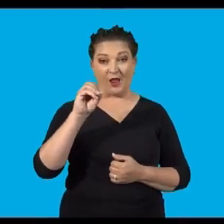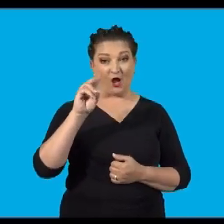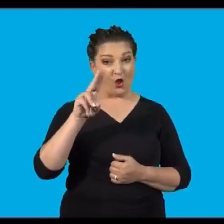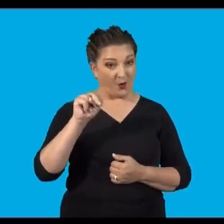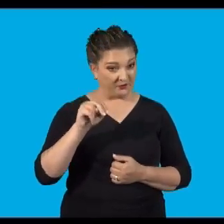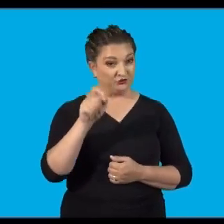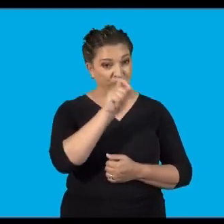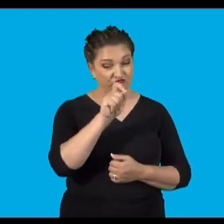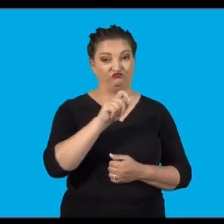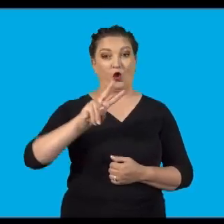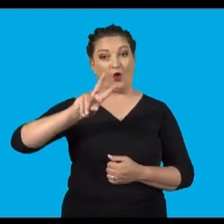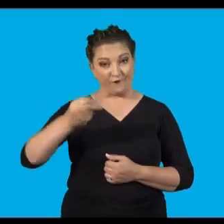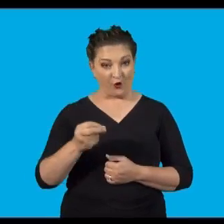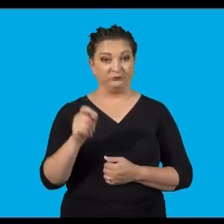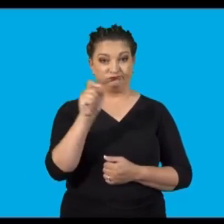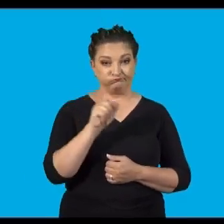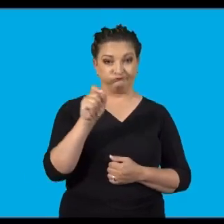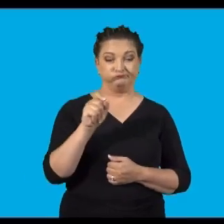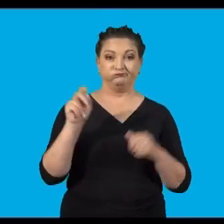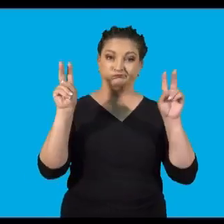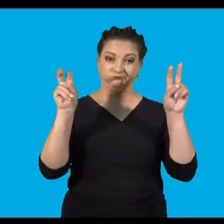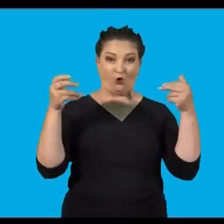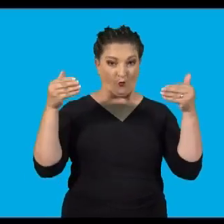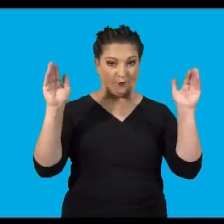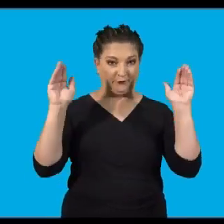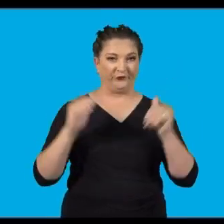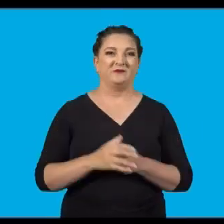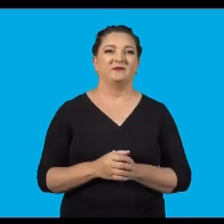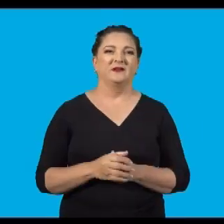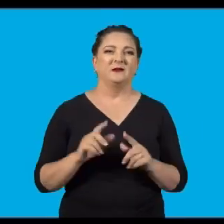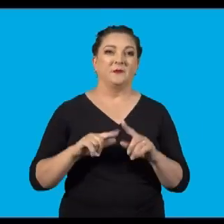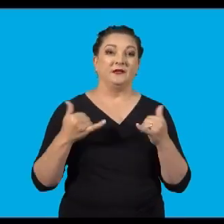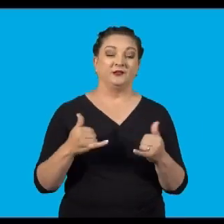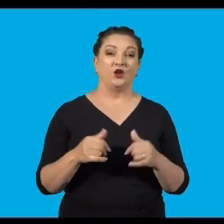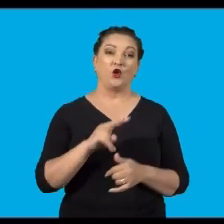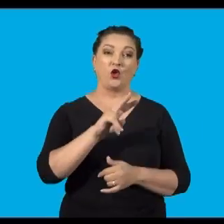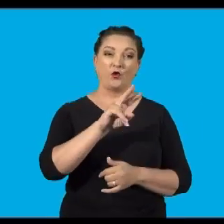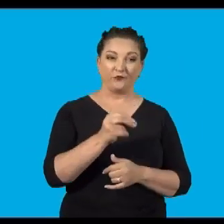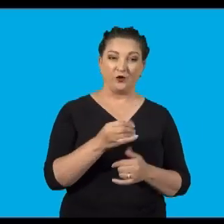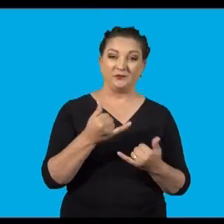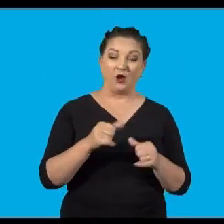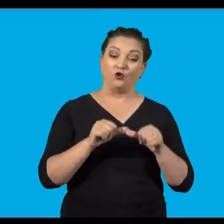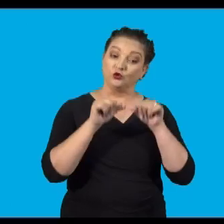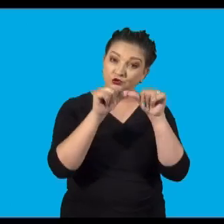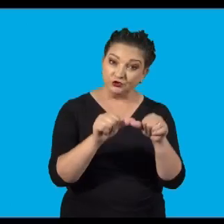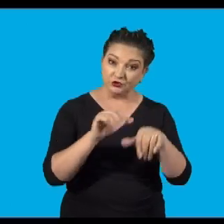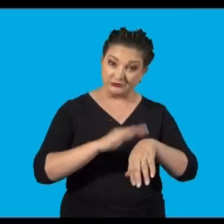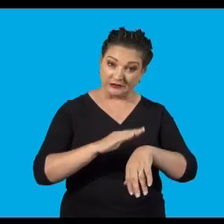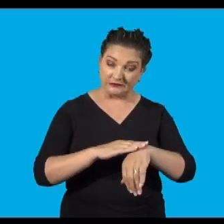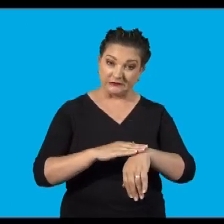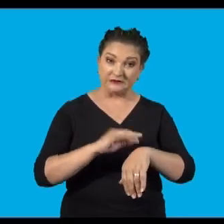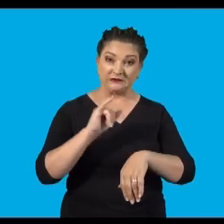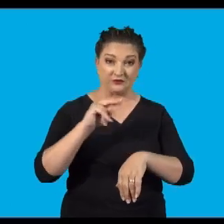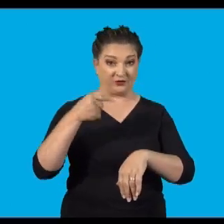the verb, and I'm showing you I need to remove the quotation marks. My verb is in the present continuous tense, so